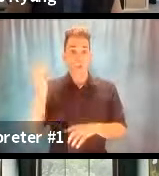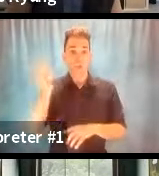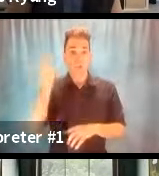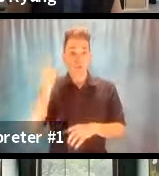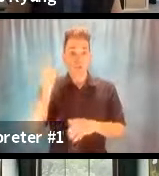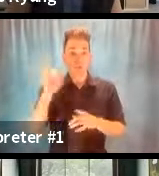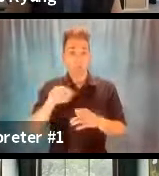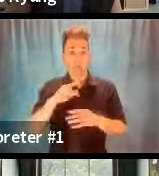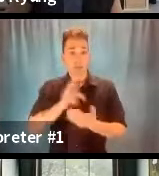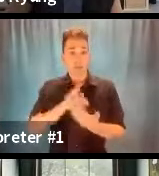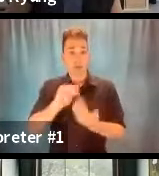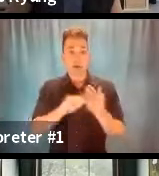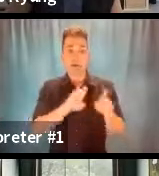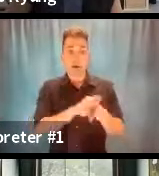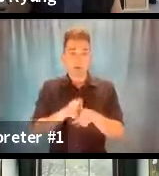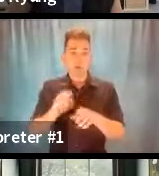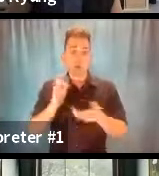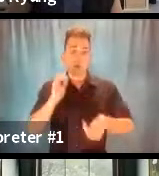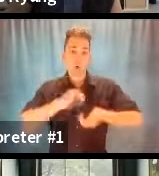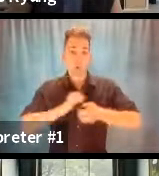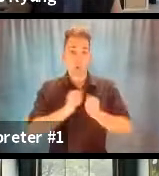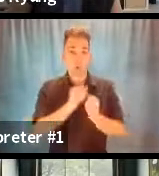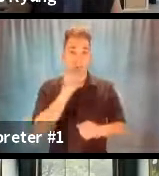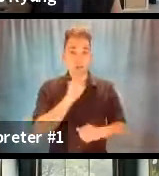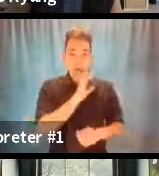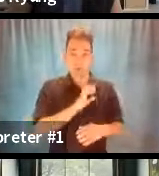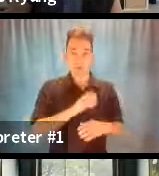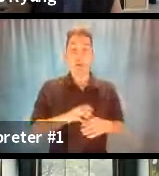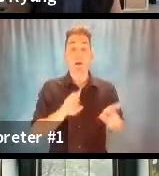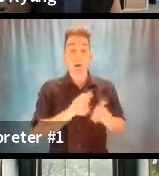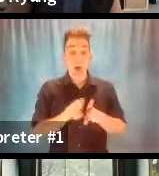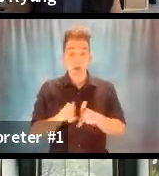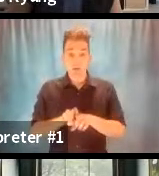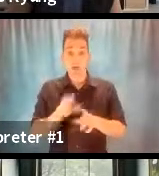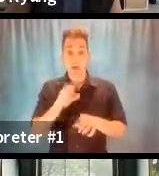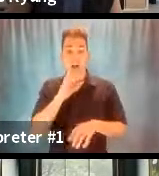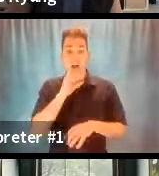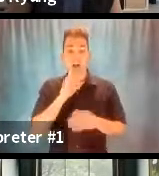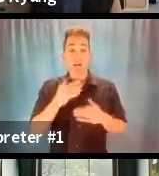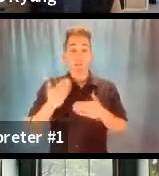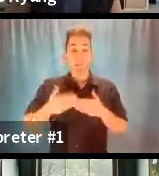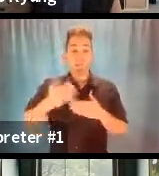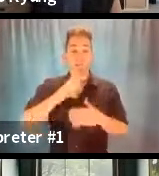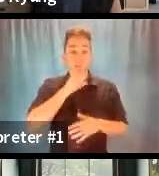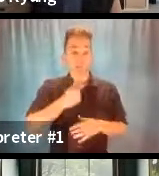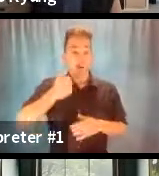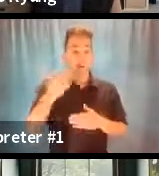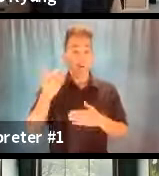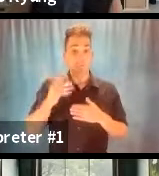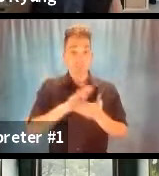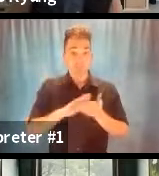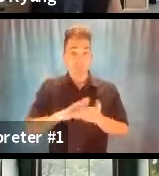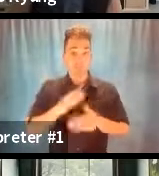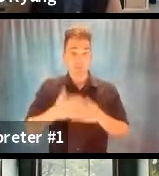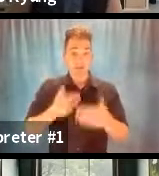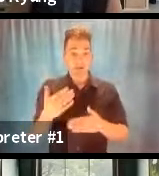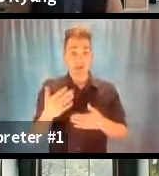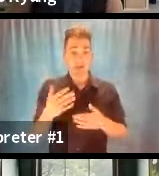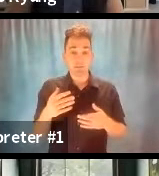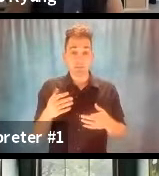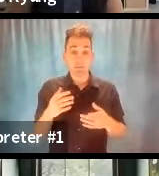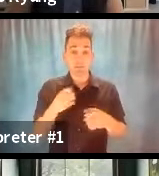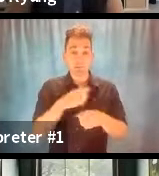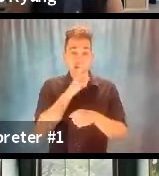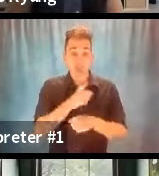senior centers. Finally, engaging and supporting the Aging Provider Network in the planning process and getting resources to residents